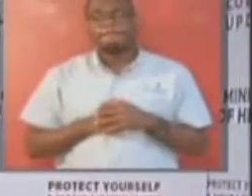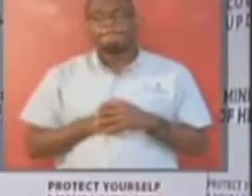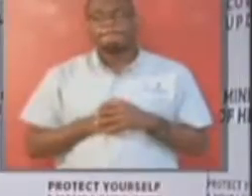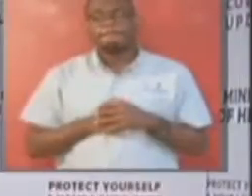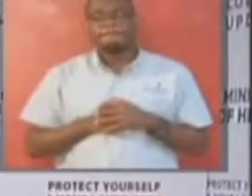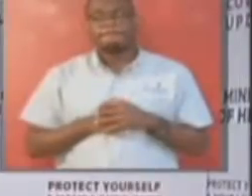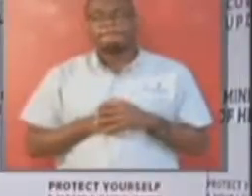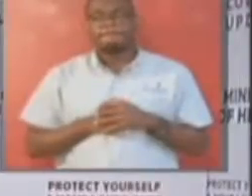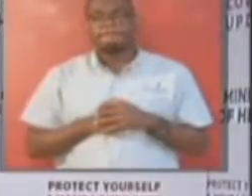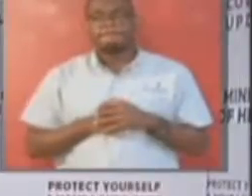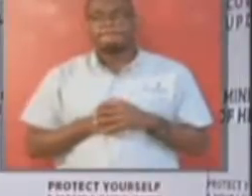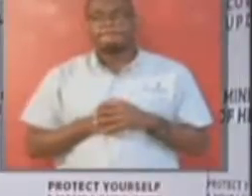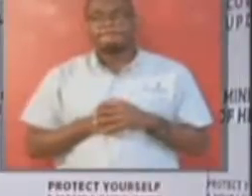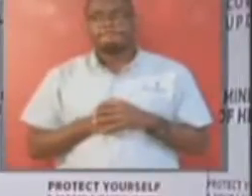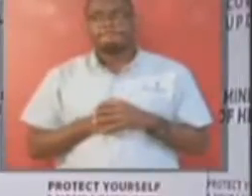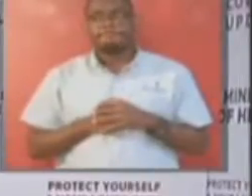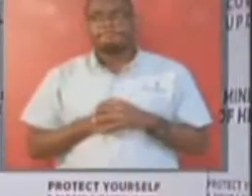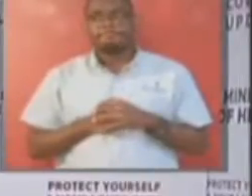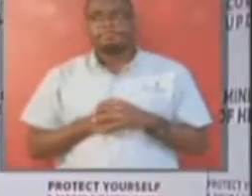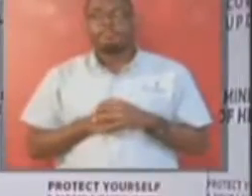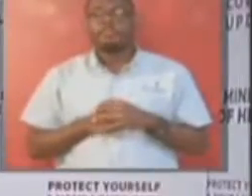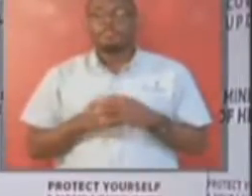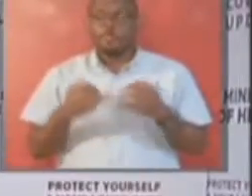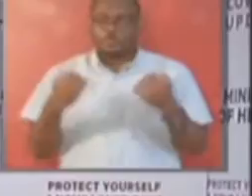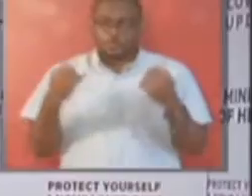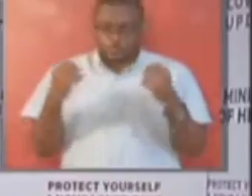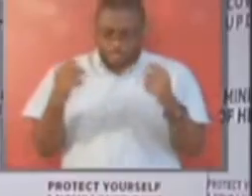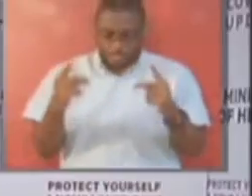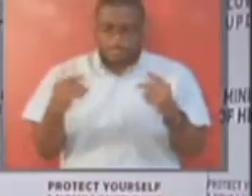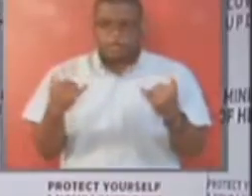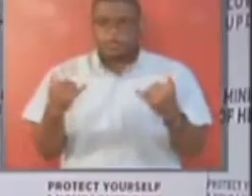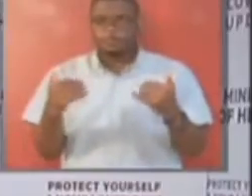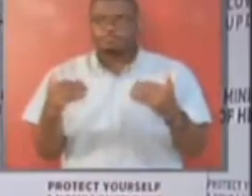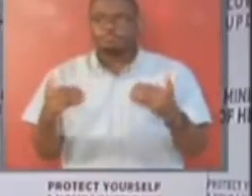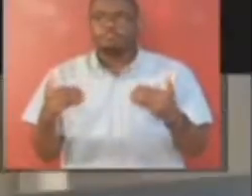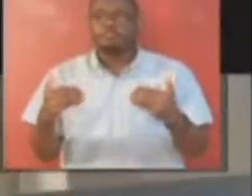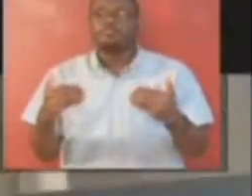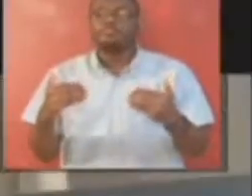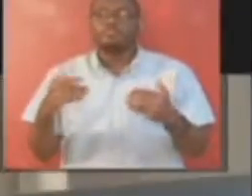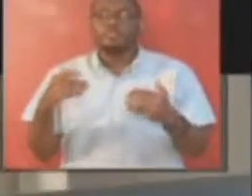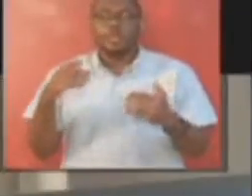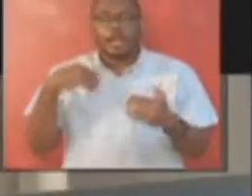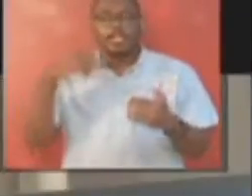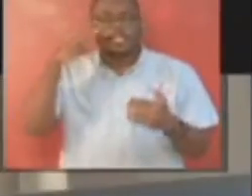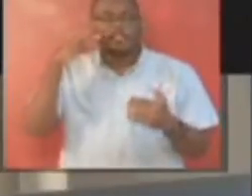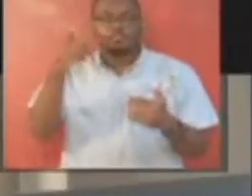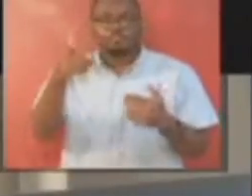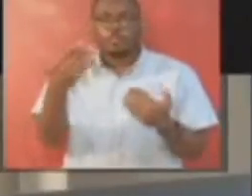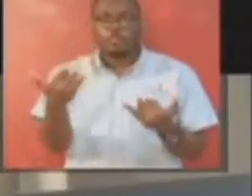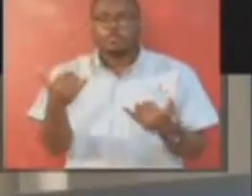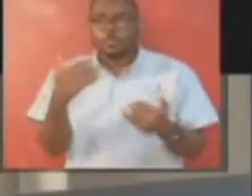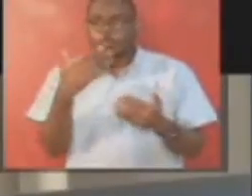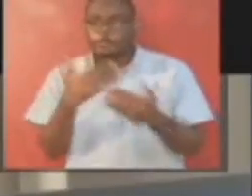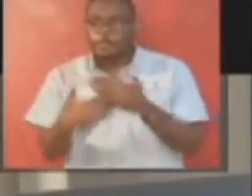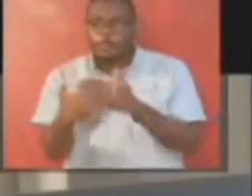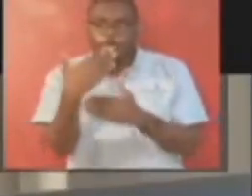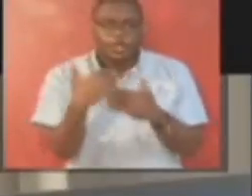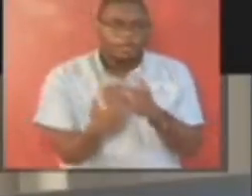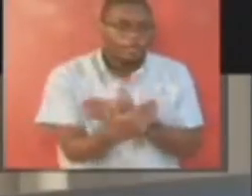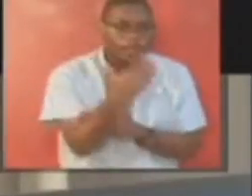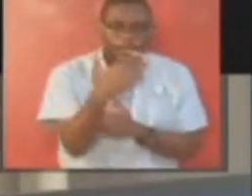And I think you're right. Good. We're hearing you now. Wonderful. Good morning. Yes, good morning to you, Ms. Alcantara,